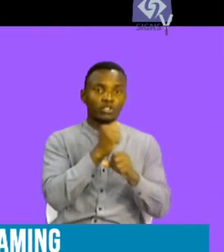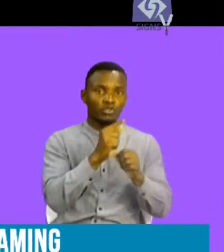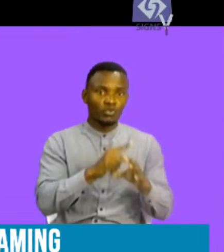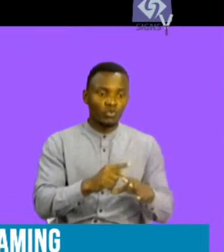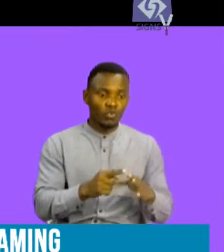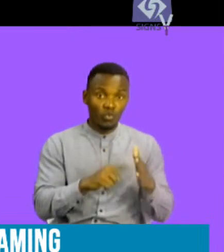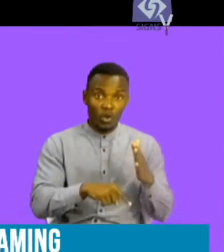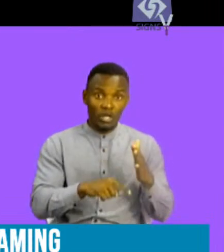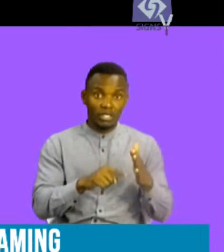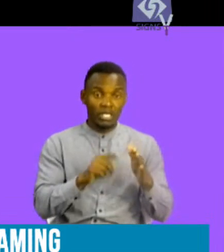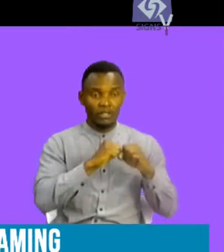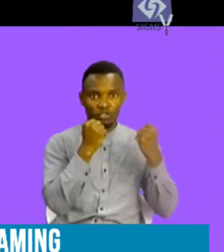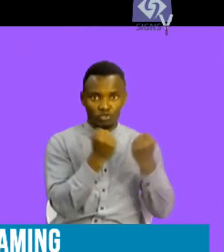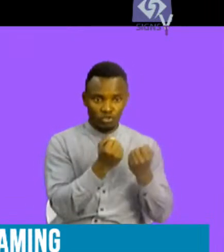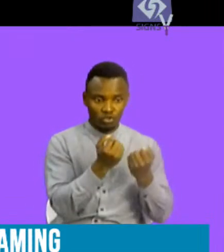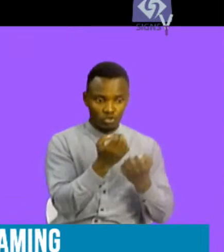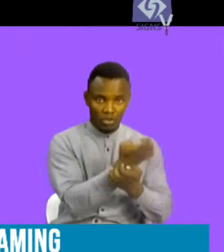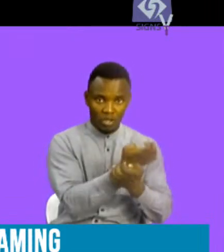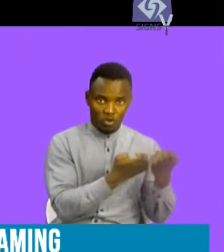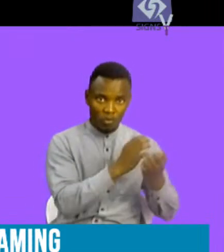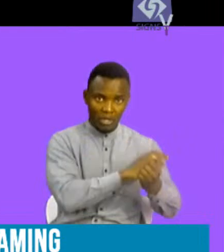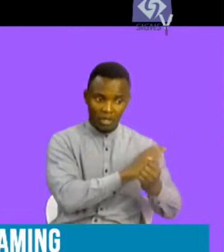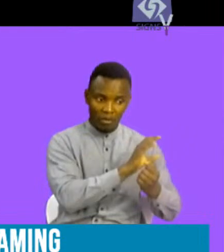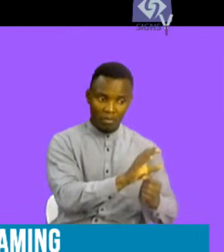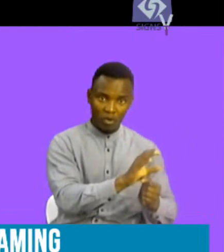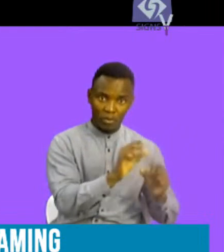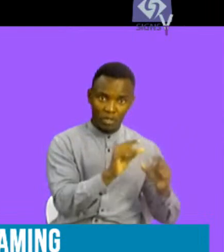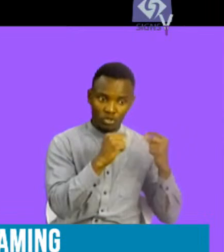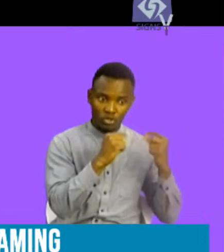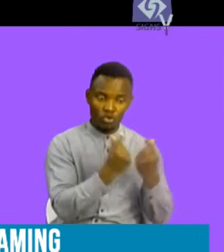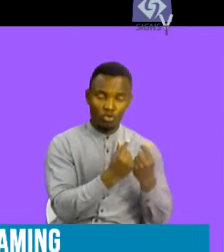to socioeconomic empowerment. There is somebody who is doing health.